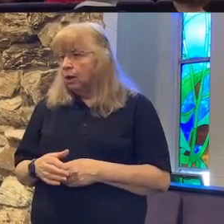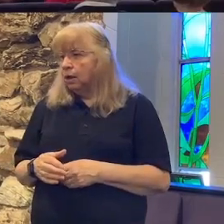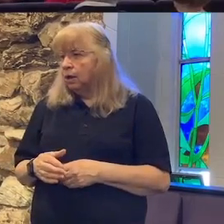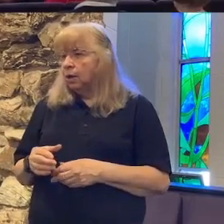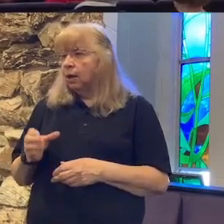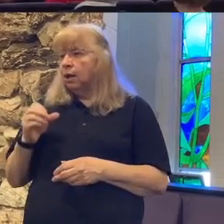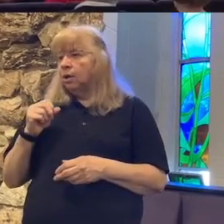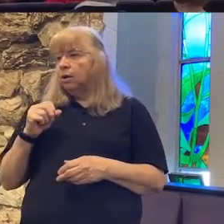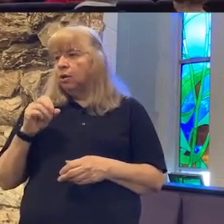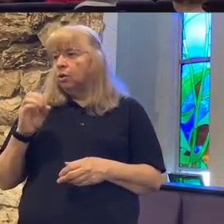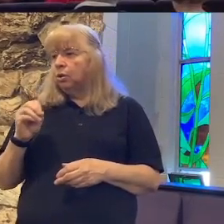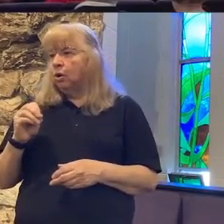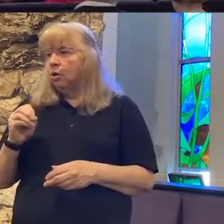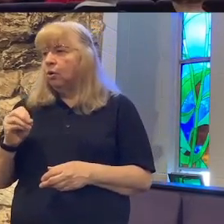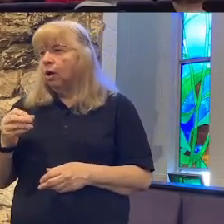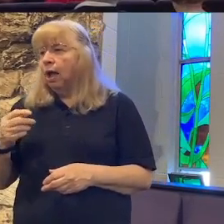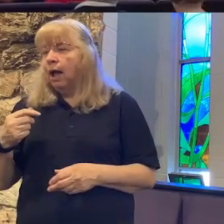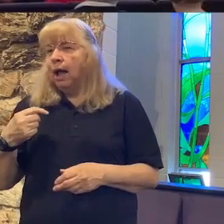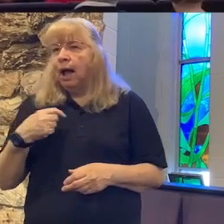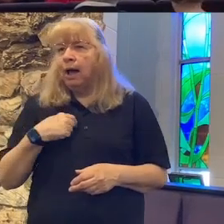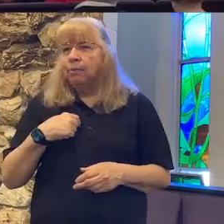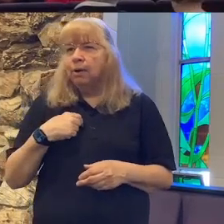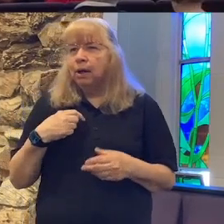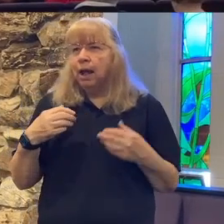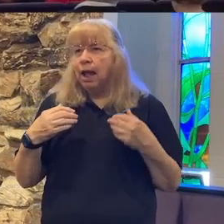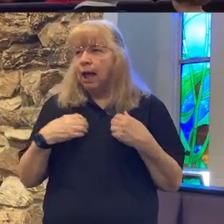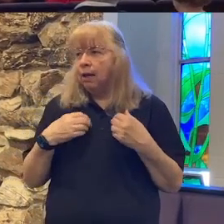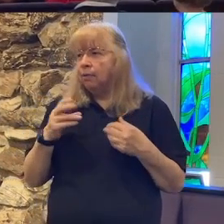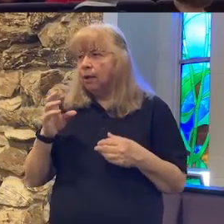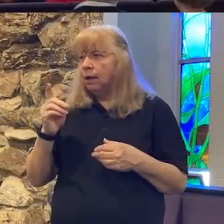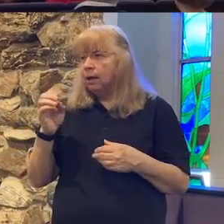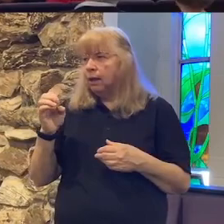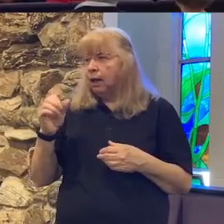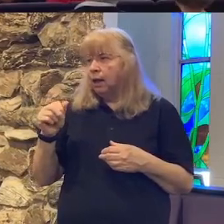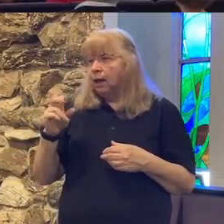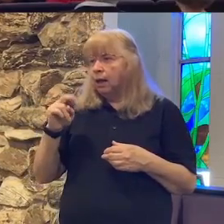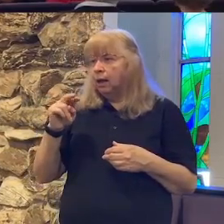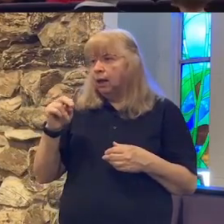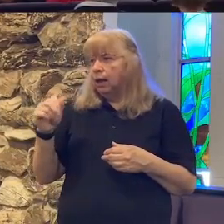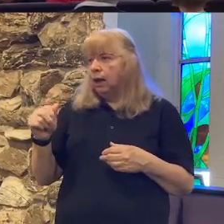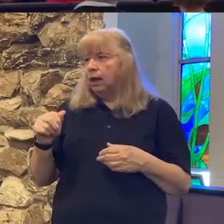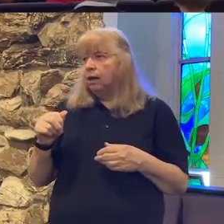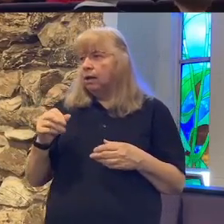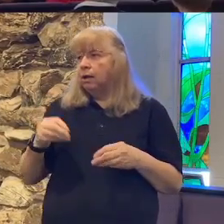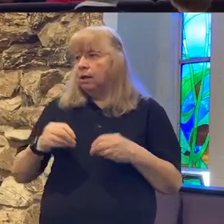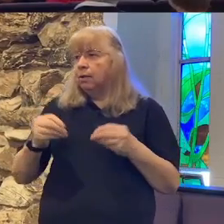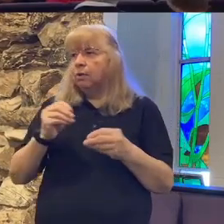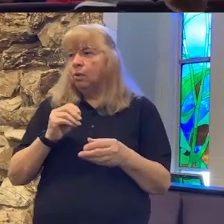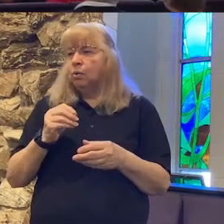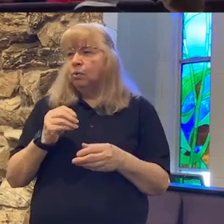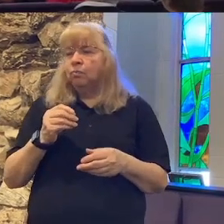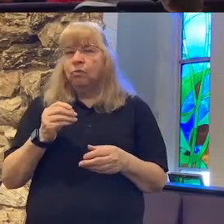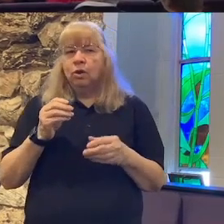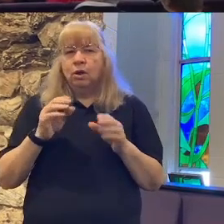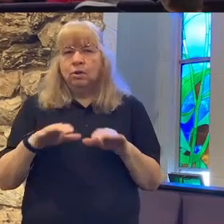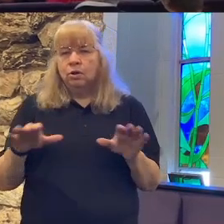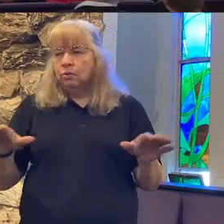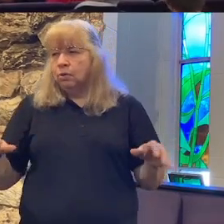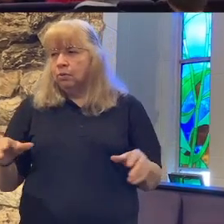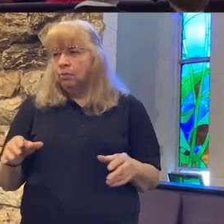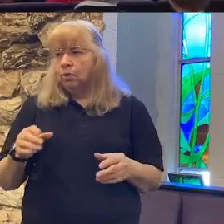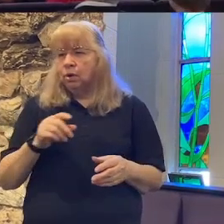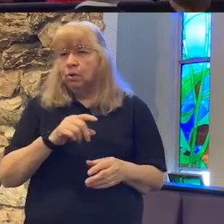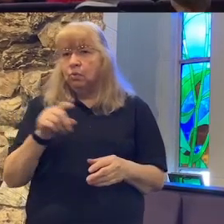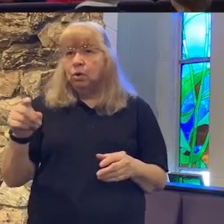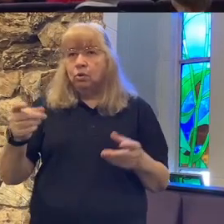So I'm going to have Deanna. She'll give one of those to all the kids. When you guys came in this